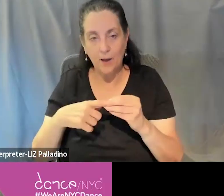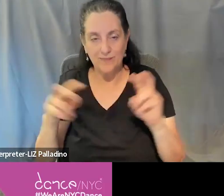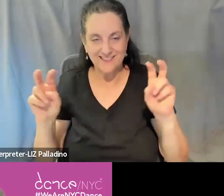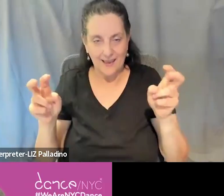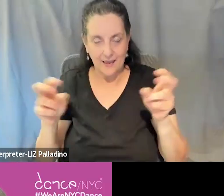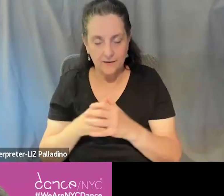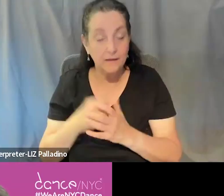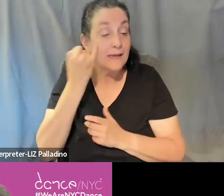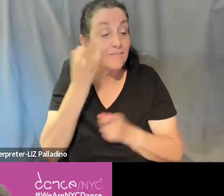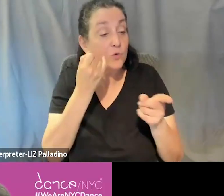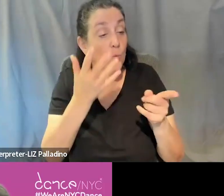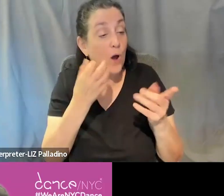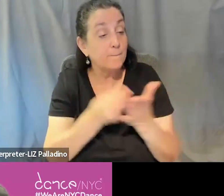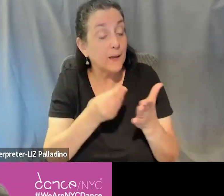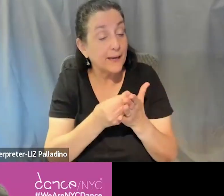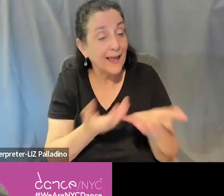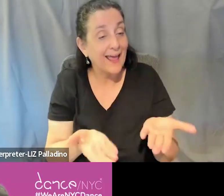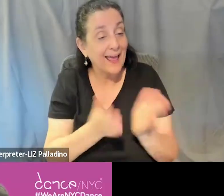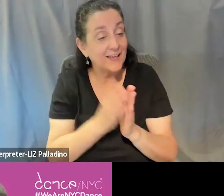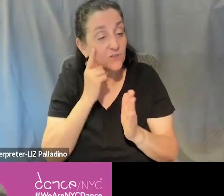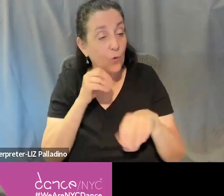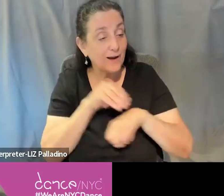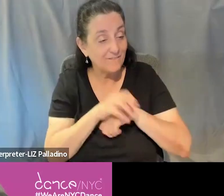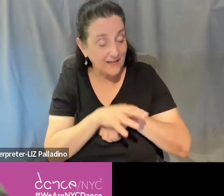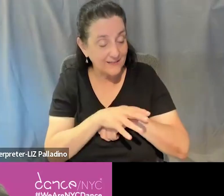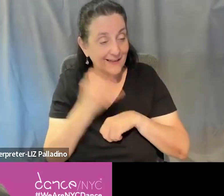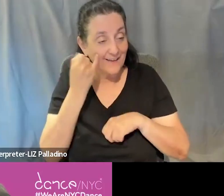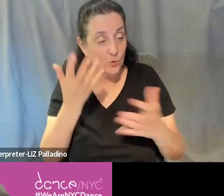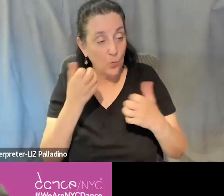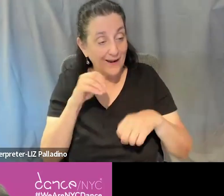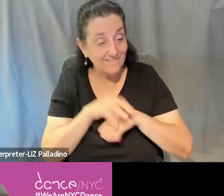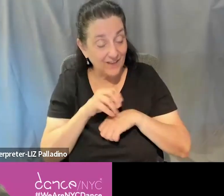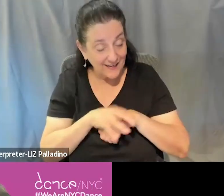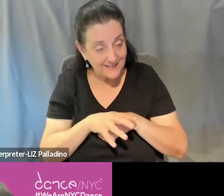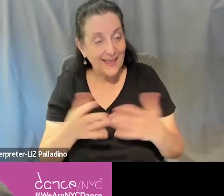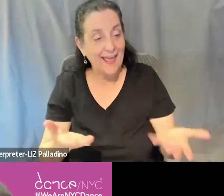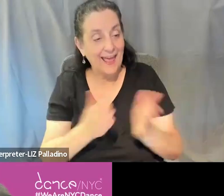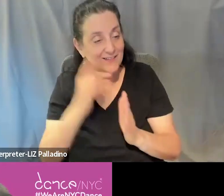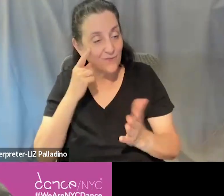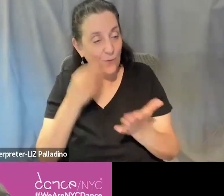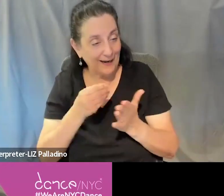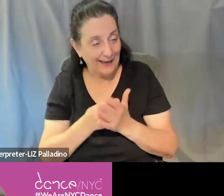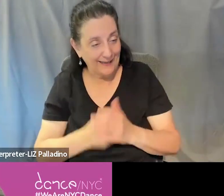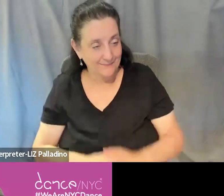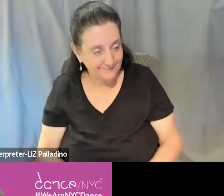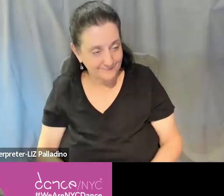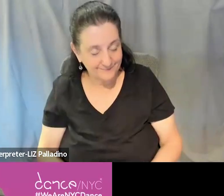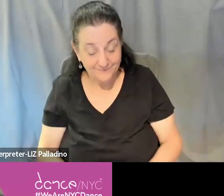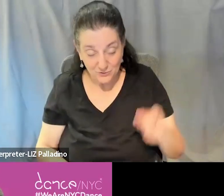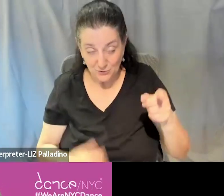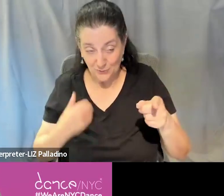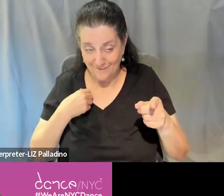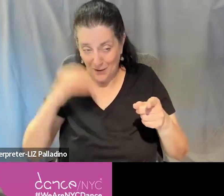quote, if you want money, ask for advice, and if you want advice, ask for money. Do you have an opinion on